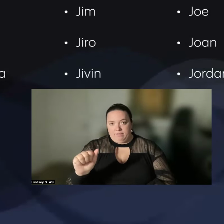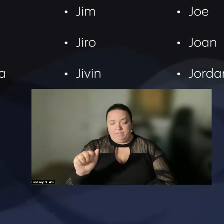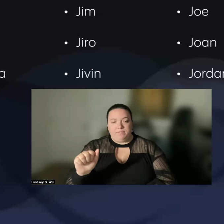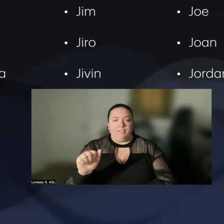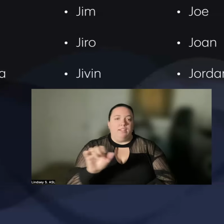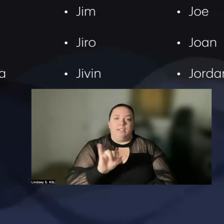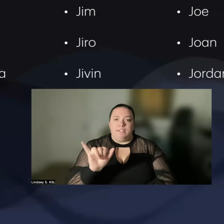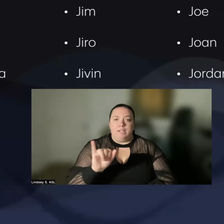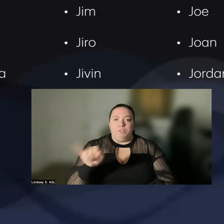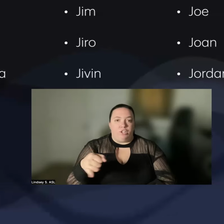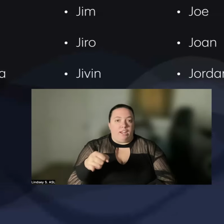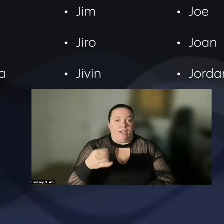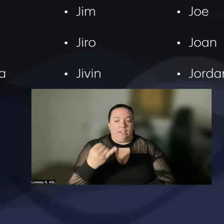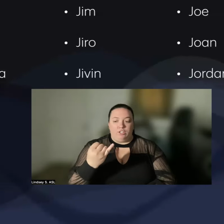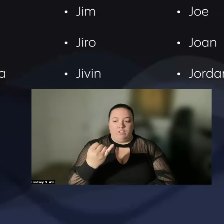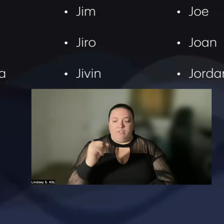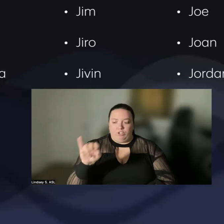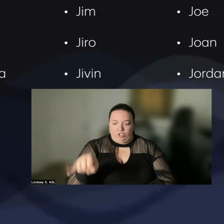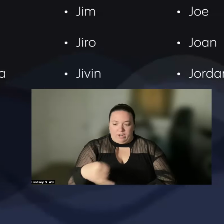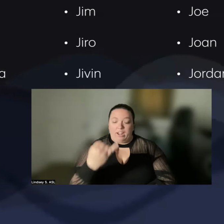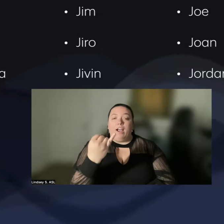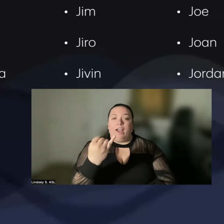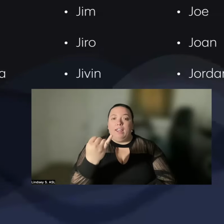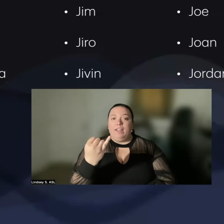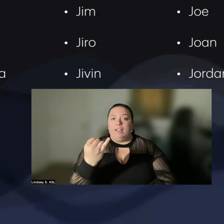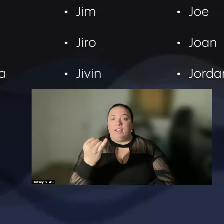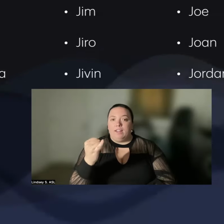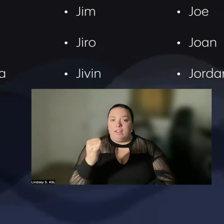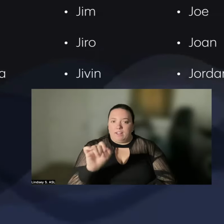JESSICA. Same with JILL,